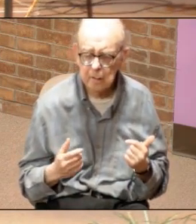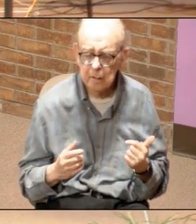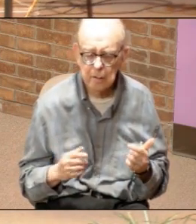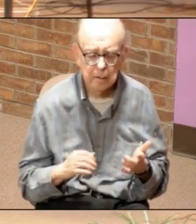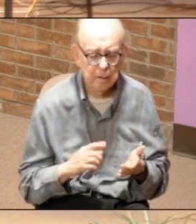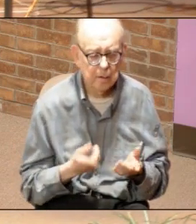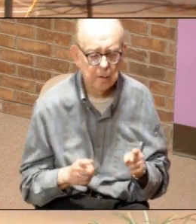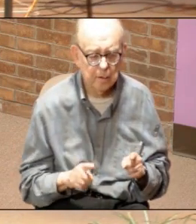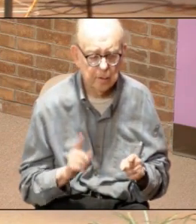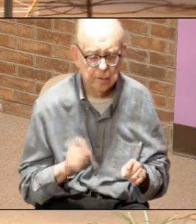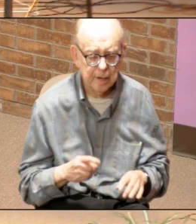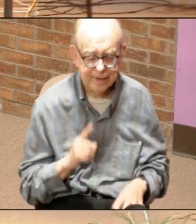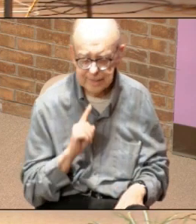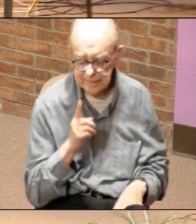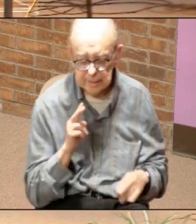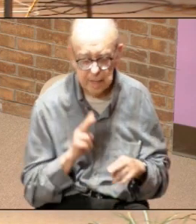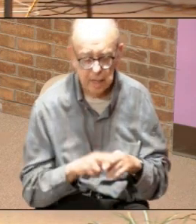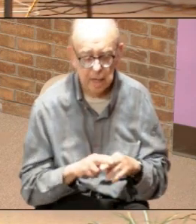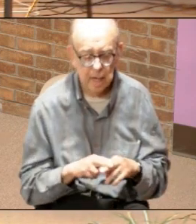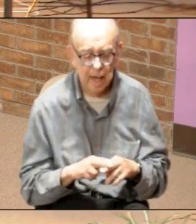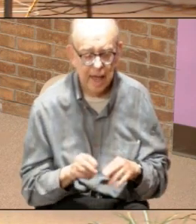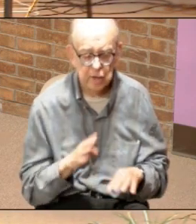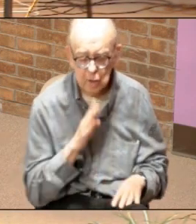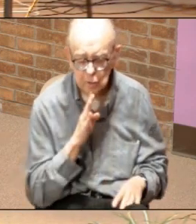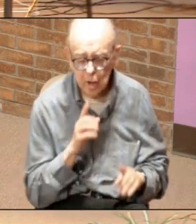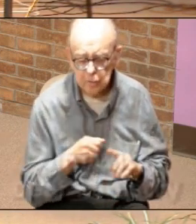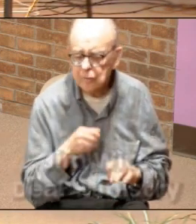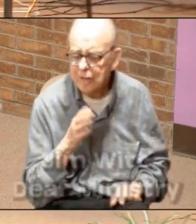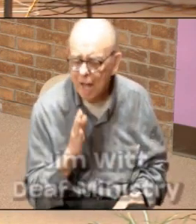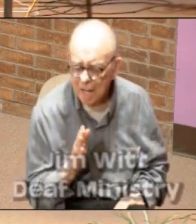And that is when we really need to sit down and talk to God